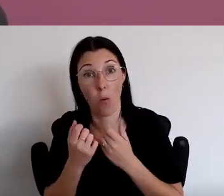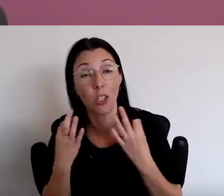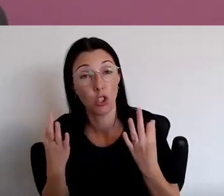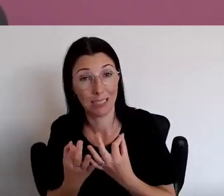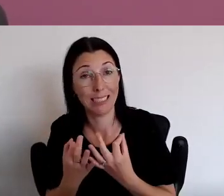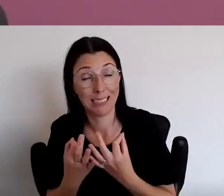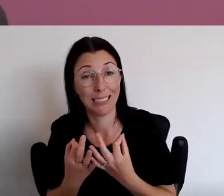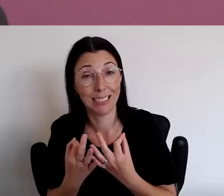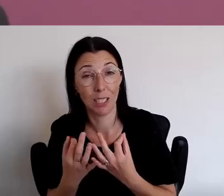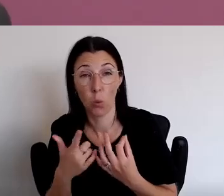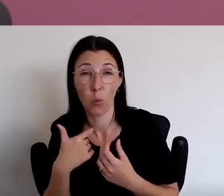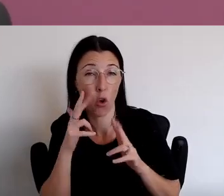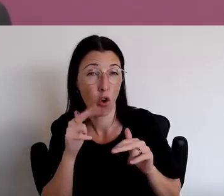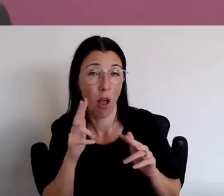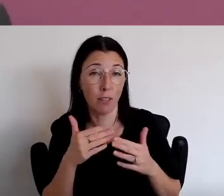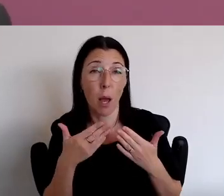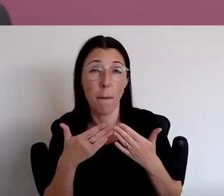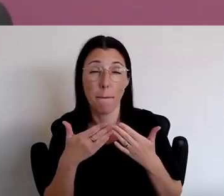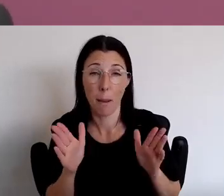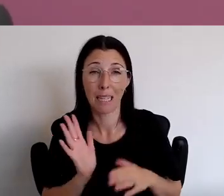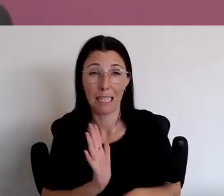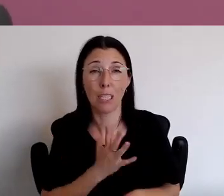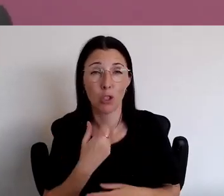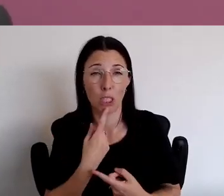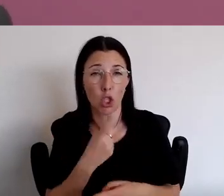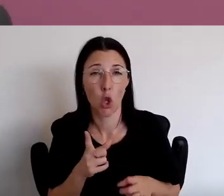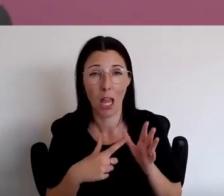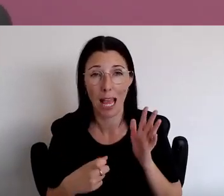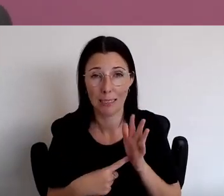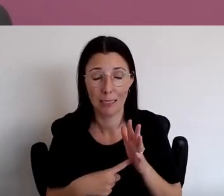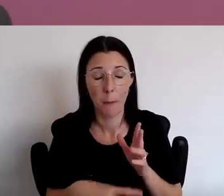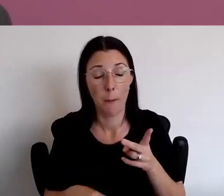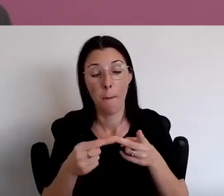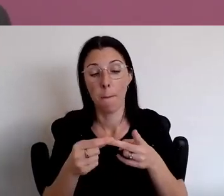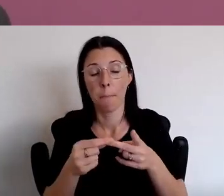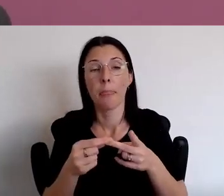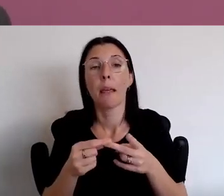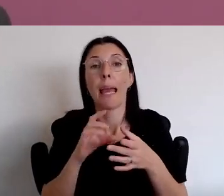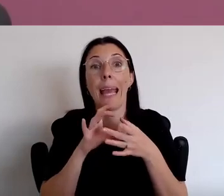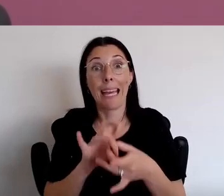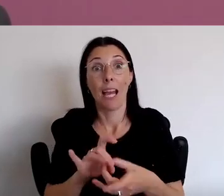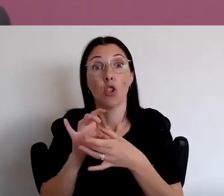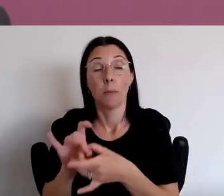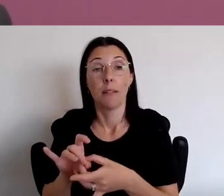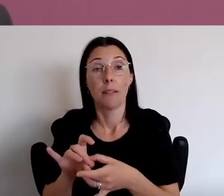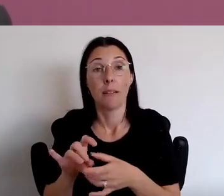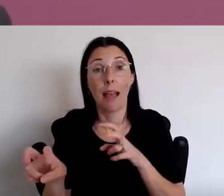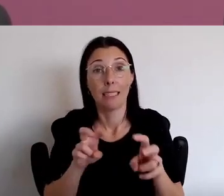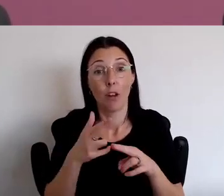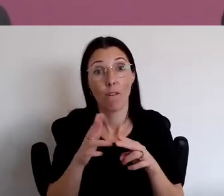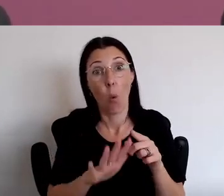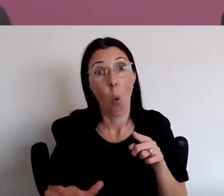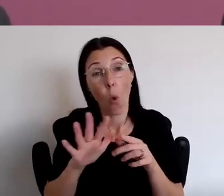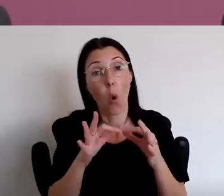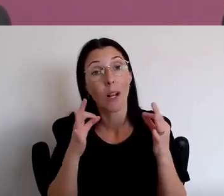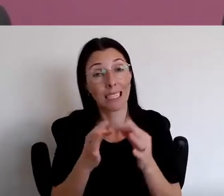Public Interest Disclosure Act. And then secondly, the engagement activity across the organisation to ensure that all